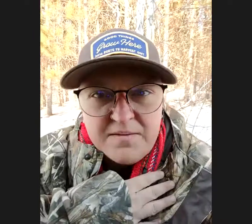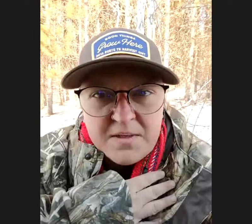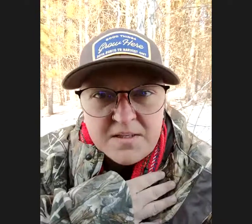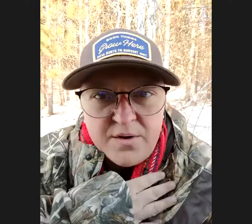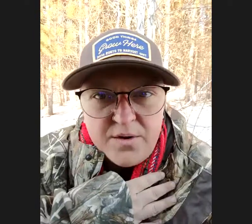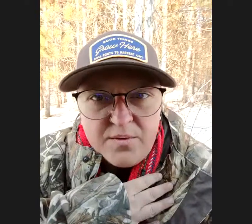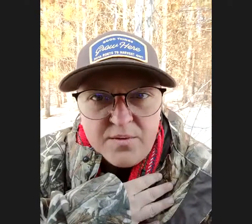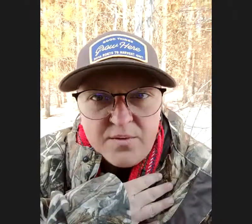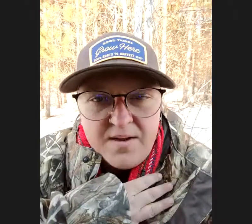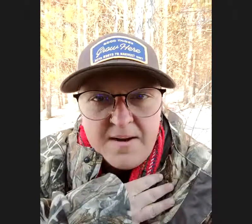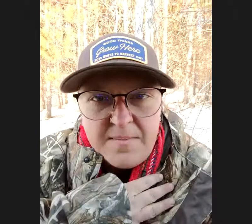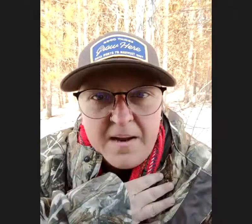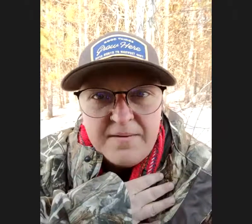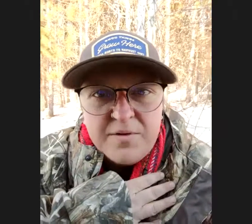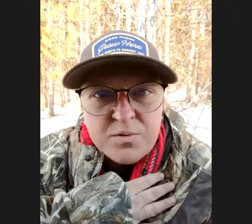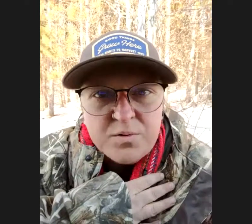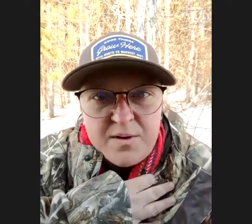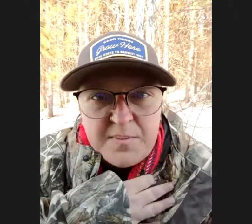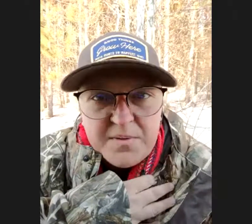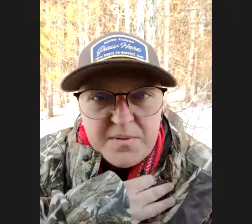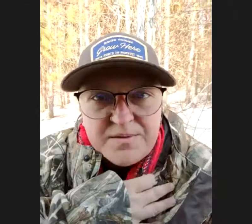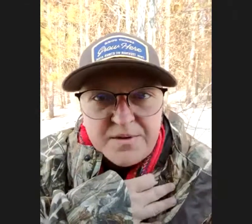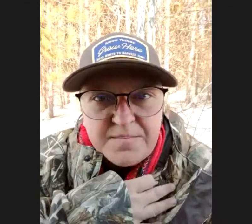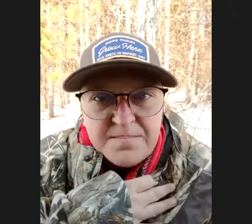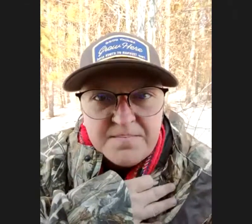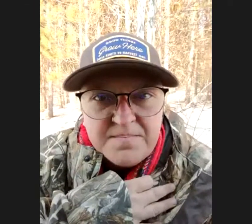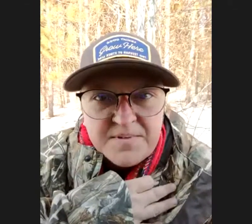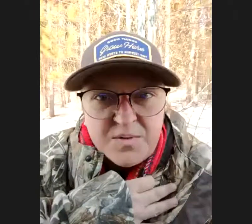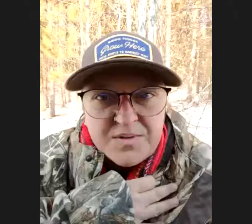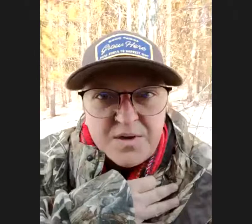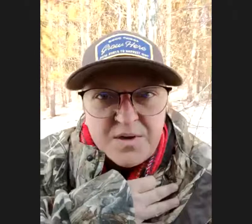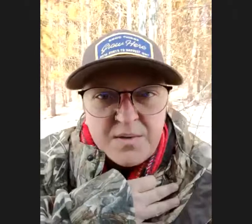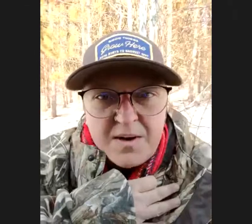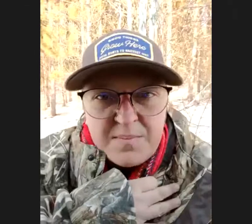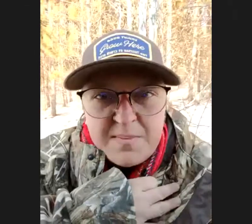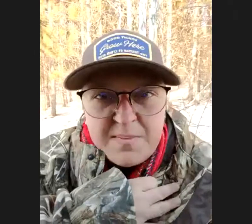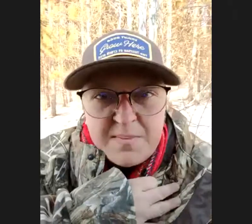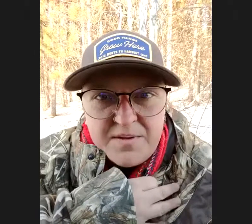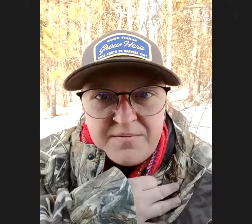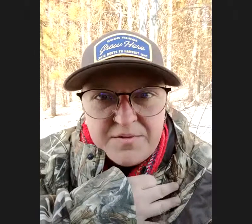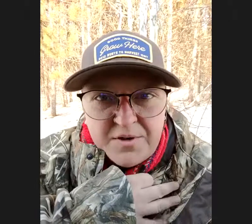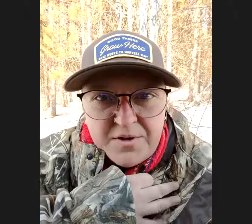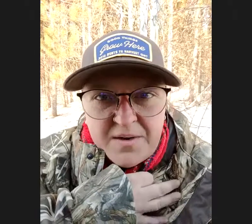gonna say no. I even know straight people that use the term. So it's not only white people